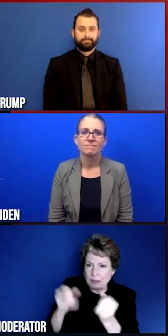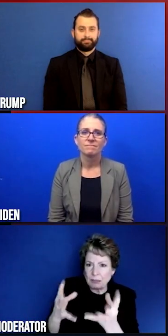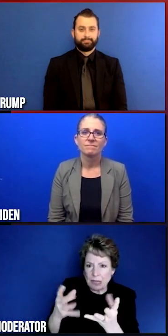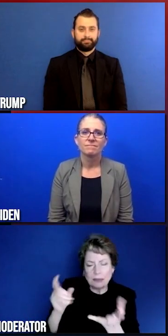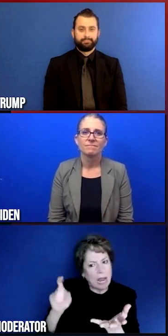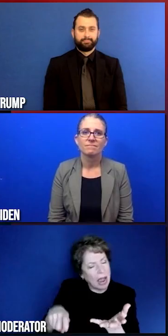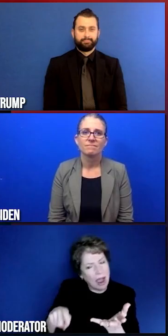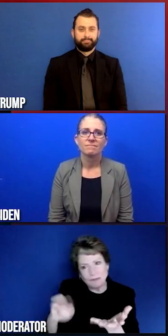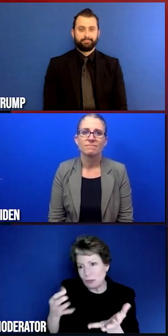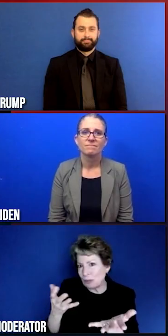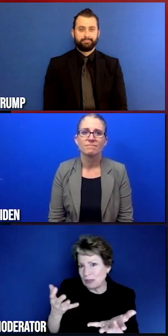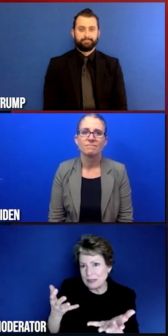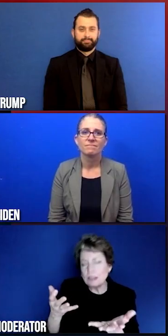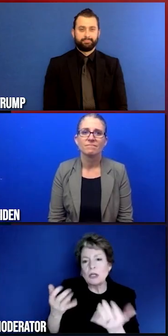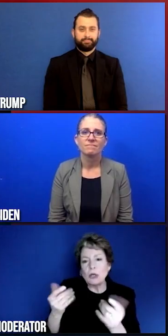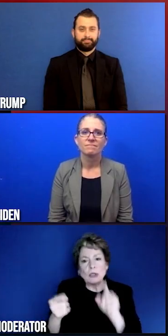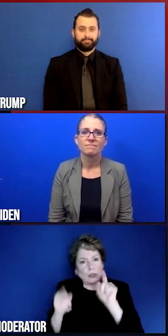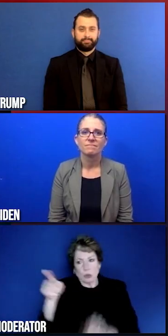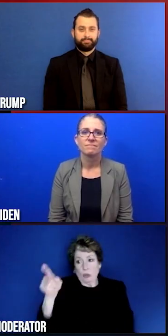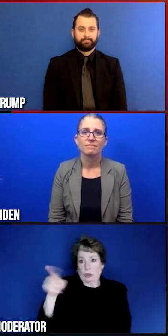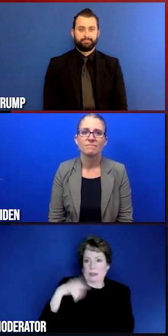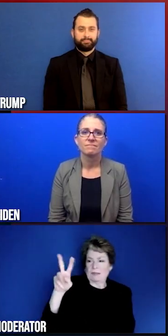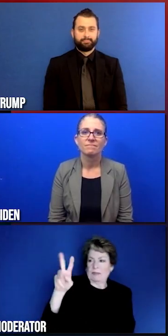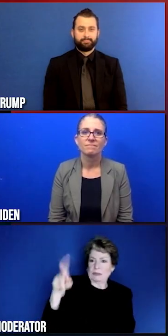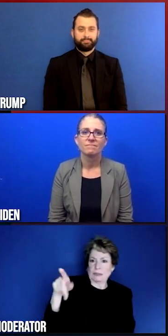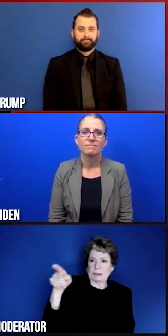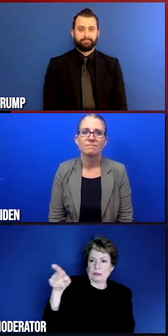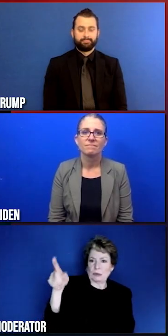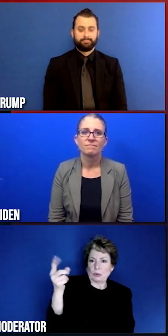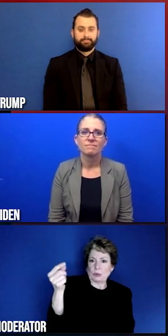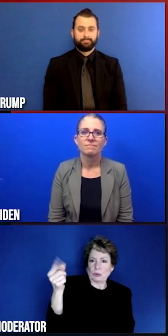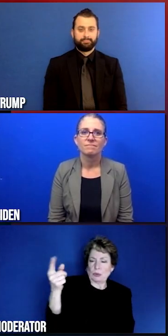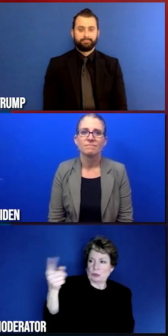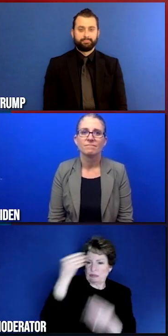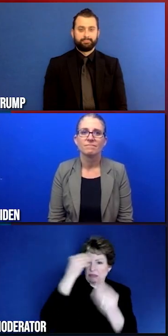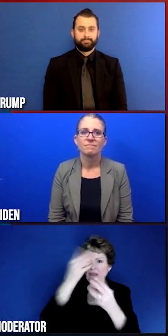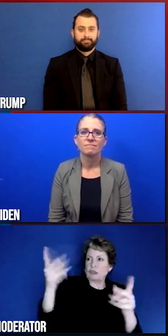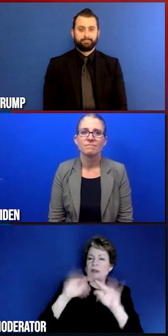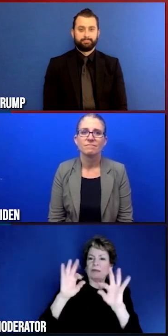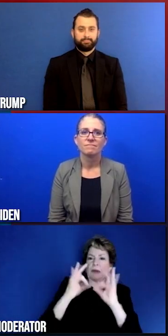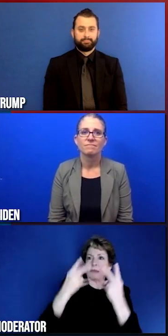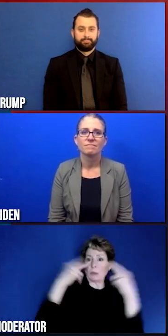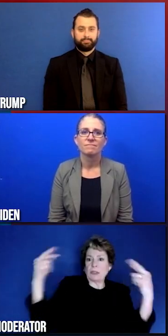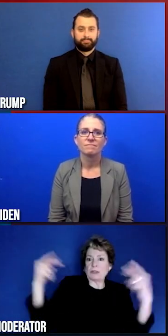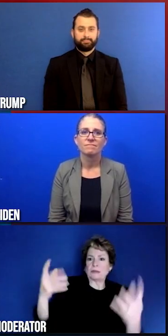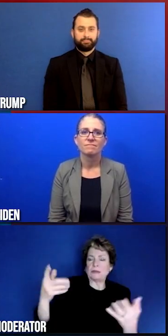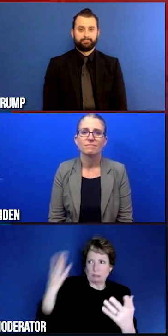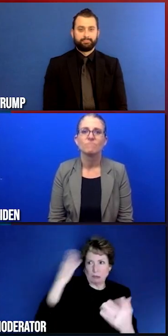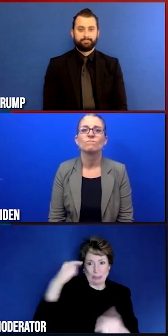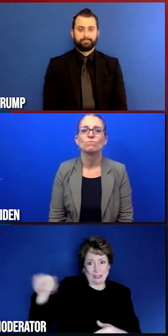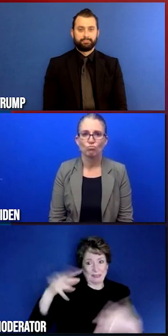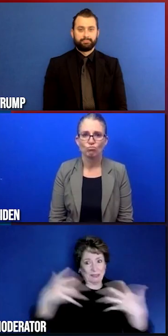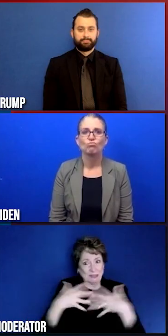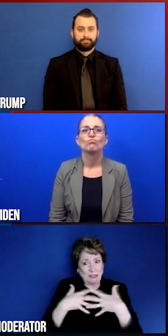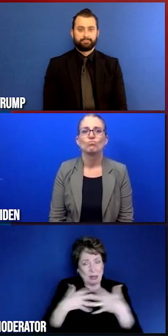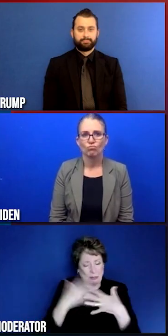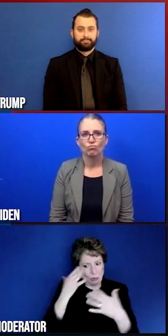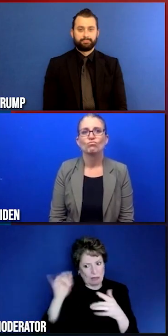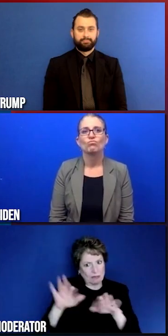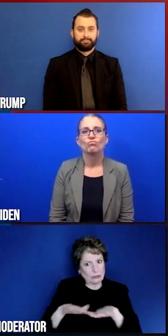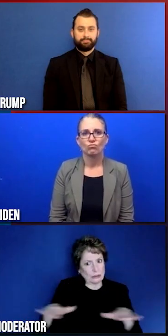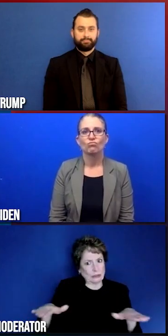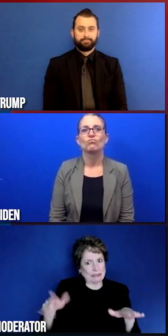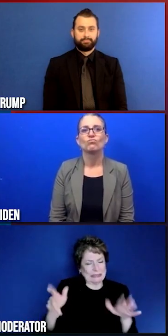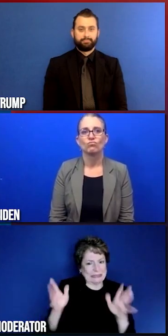these families. Do you understand why these parents fear for their children? I do. You know, my daughter is a